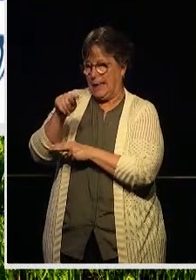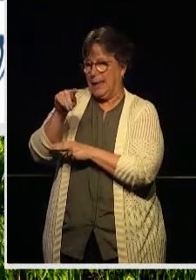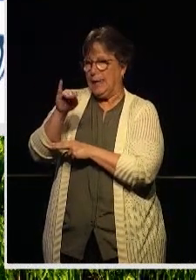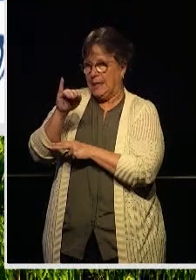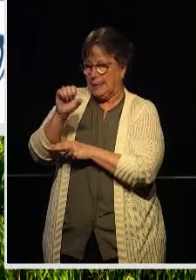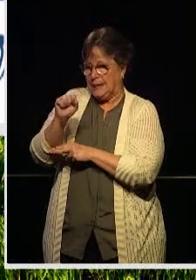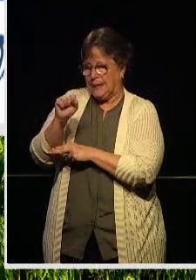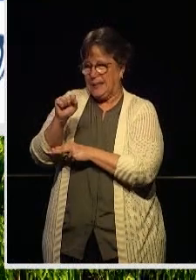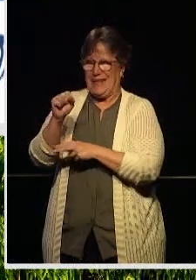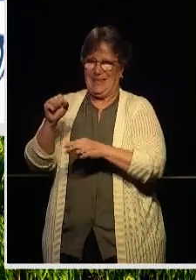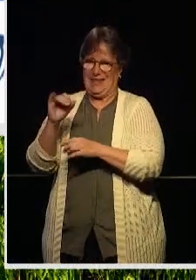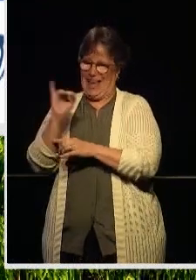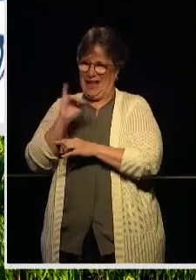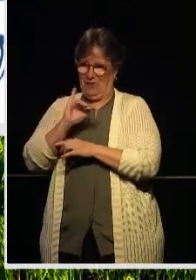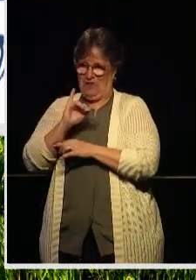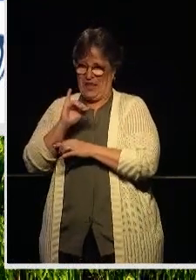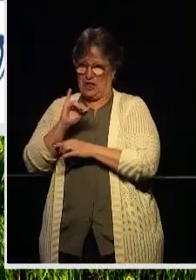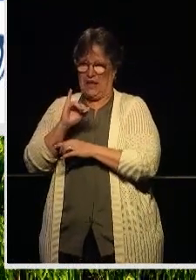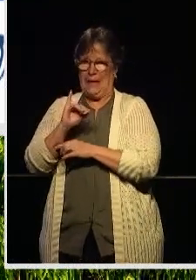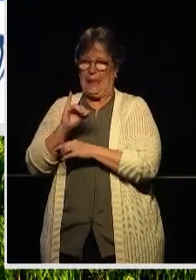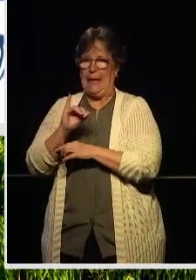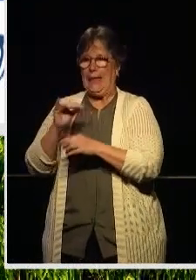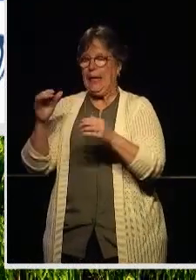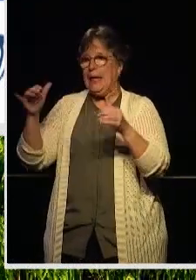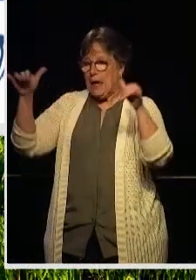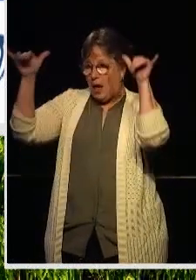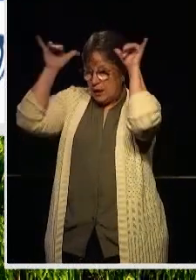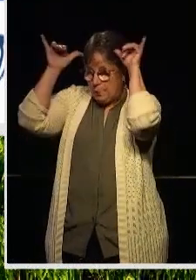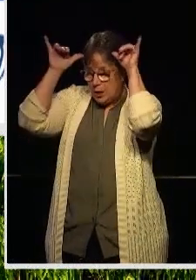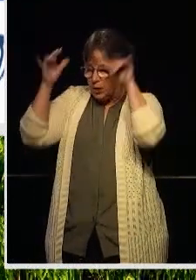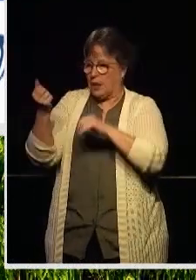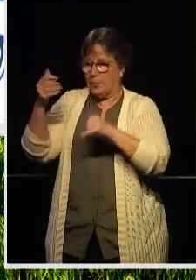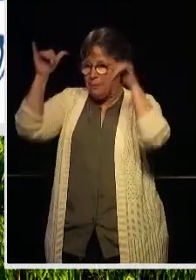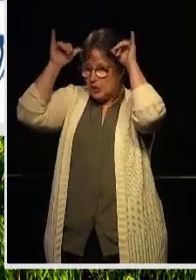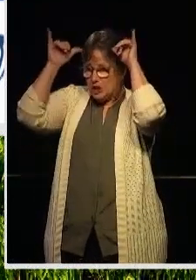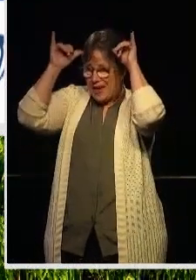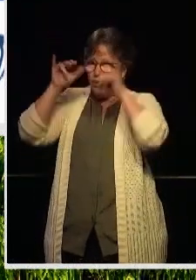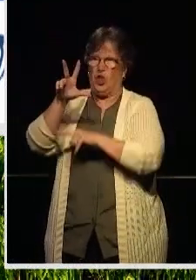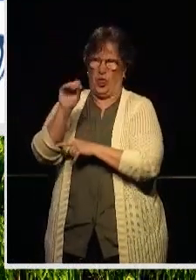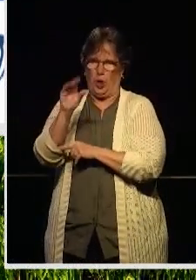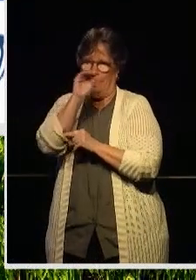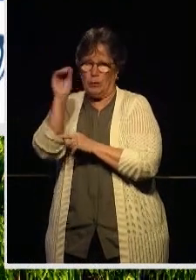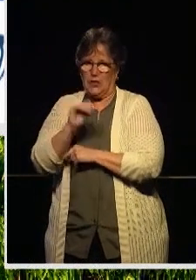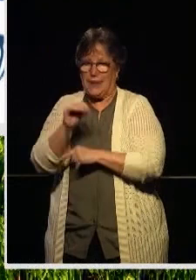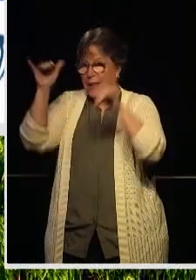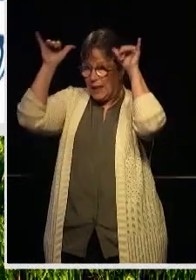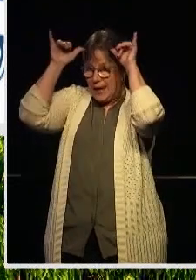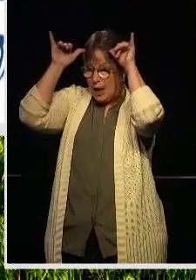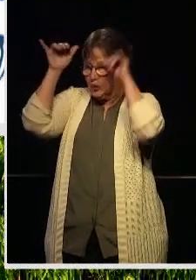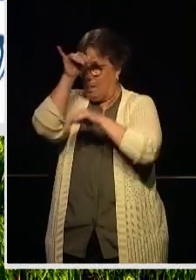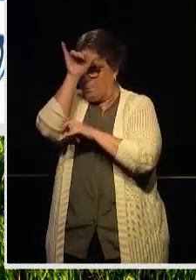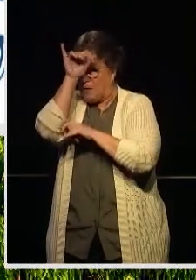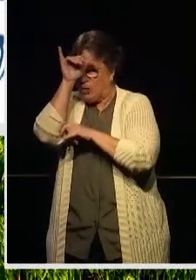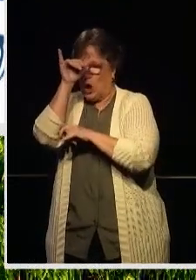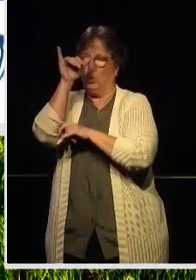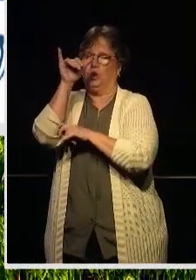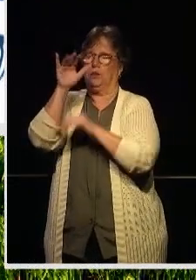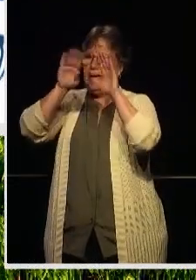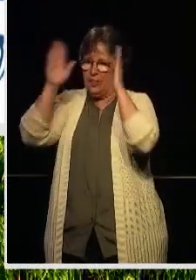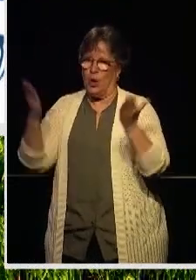cattle that infects almost 30% of milch cows and buffaloes globally. And it's one of the biggest reasons